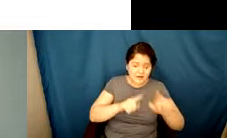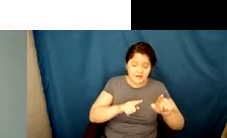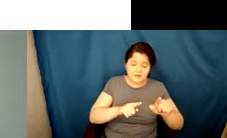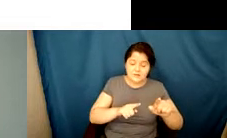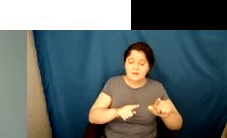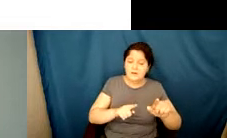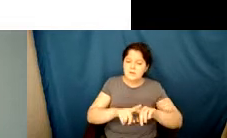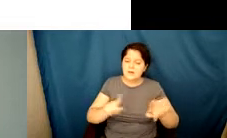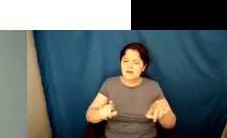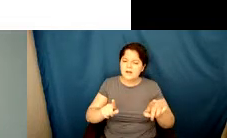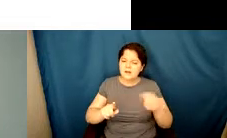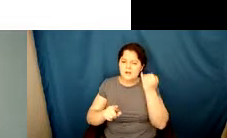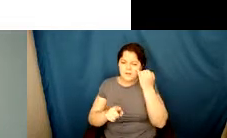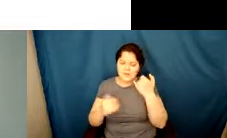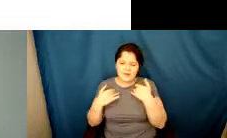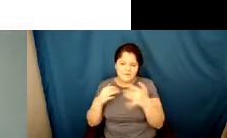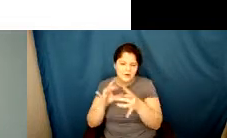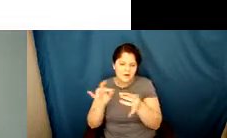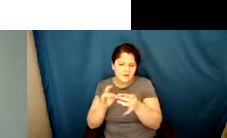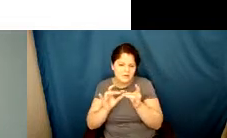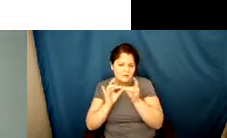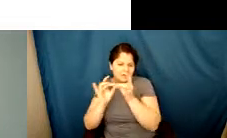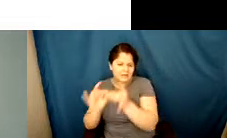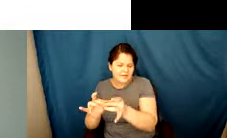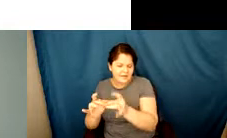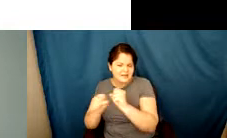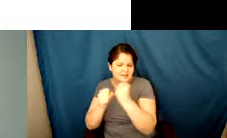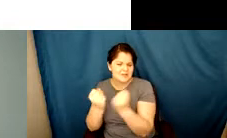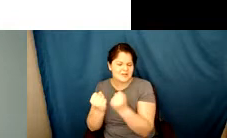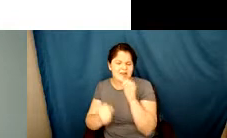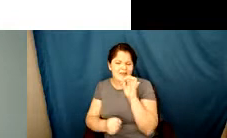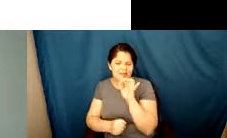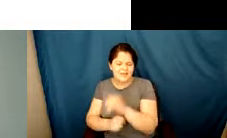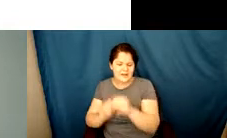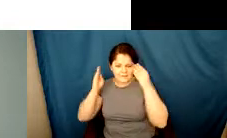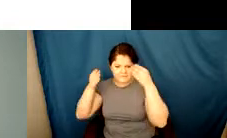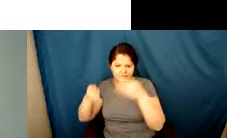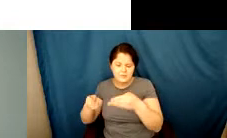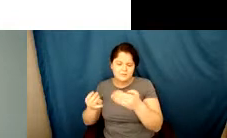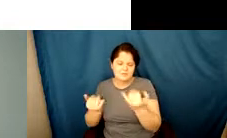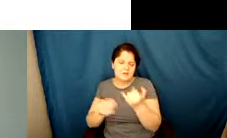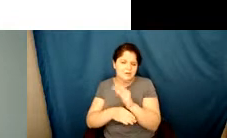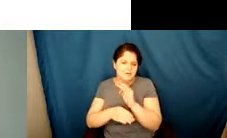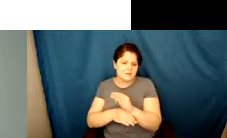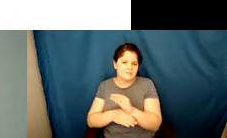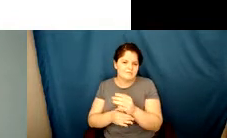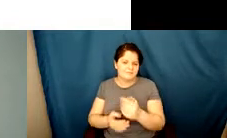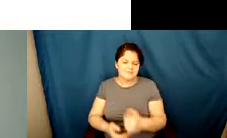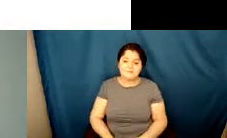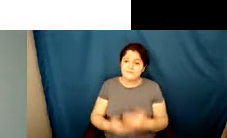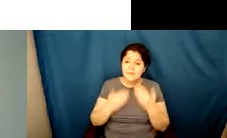you have comments on the station, that's the heart of what we hope to get out of tonight's discussion. Thanks.